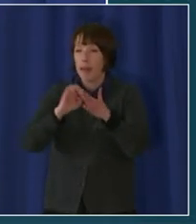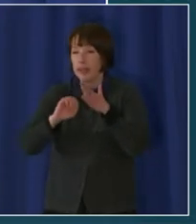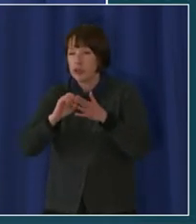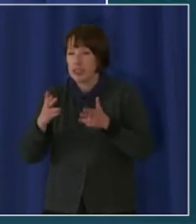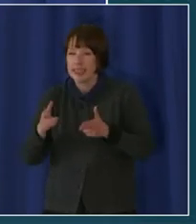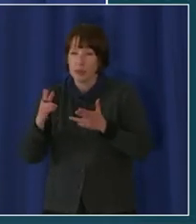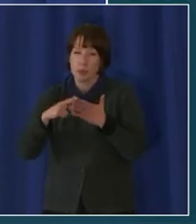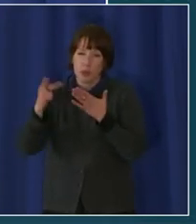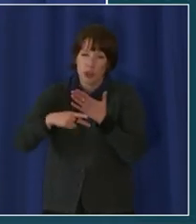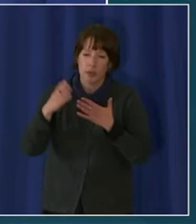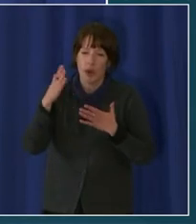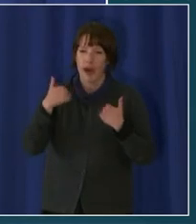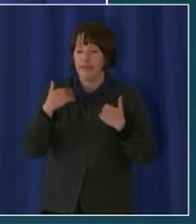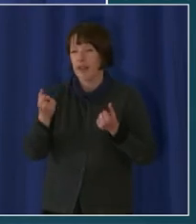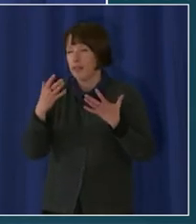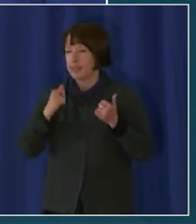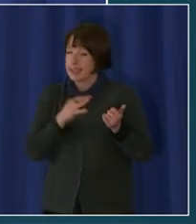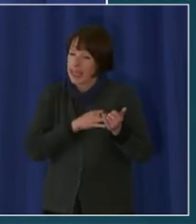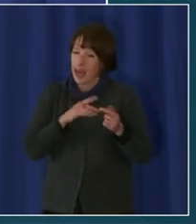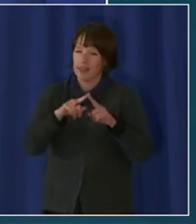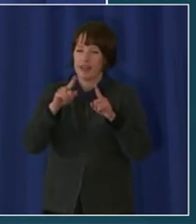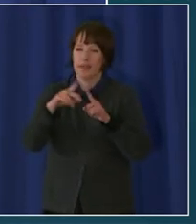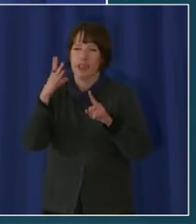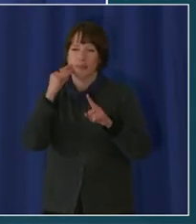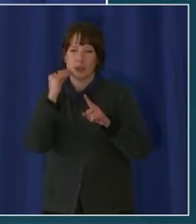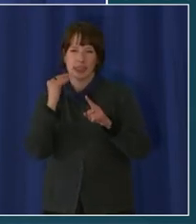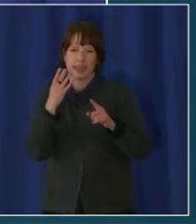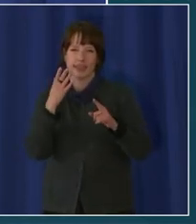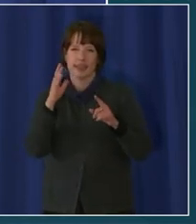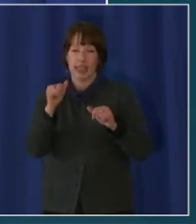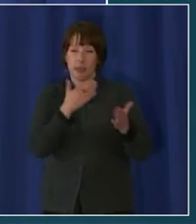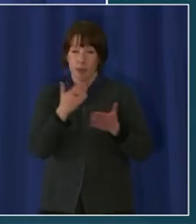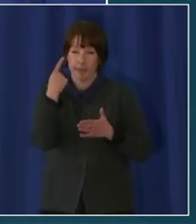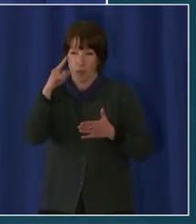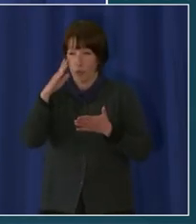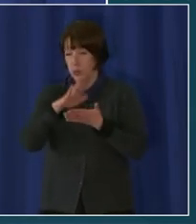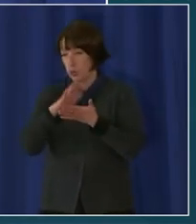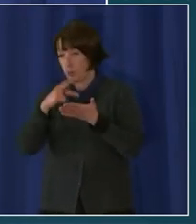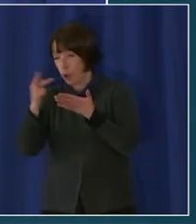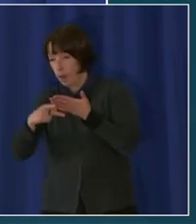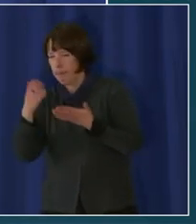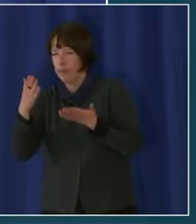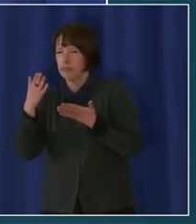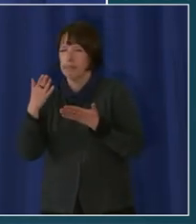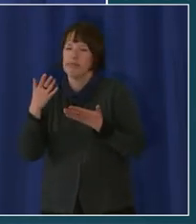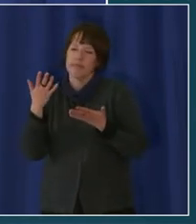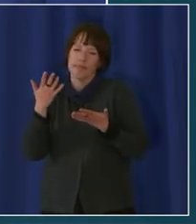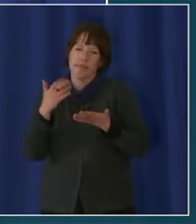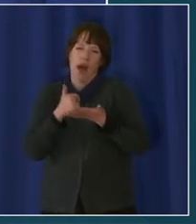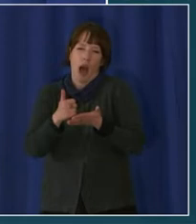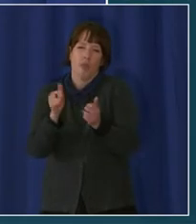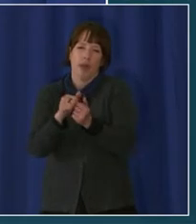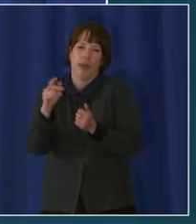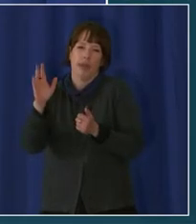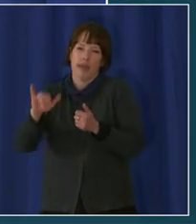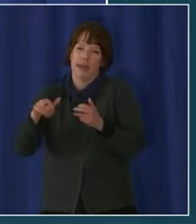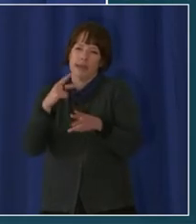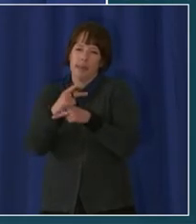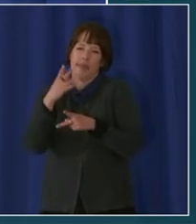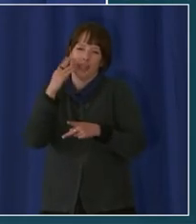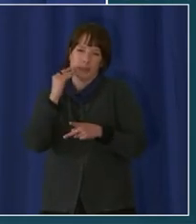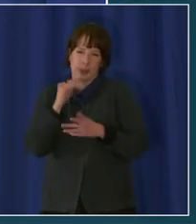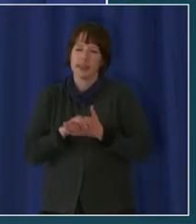lot of staff and experiences that they're able to bring into the schools to be able to provide some of those enriching experiences right on